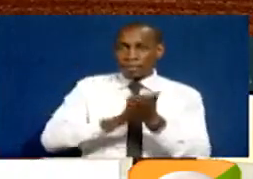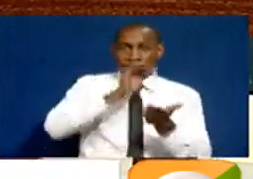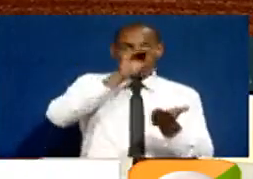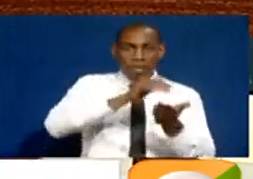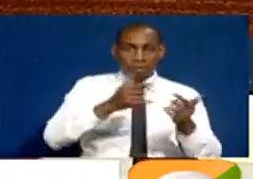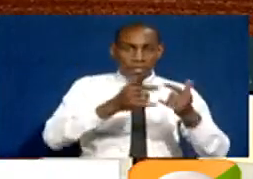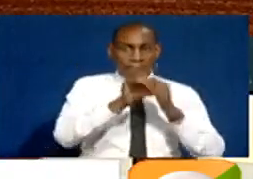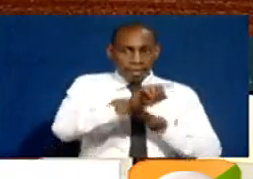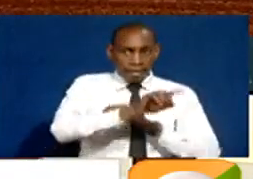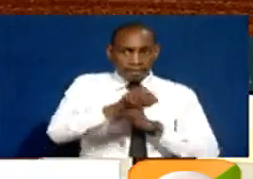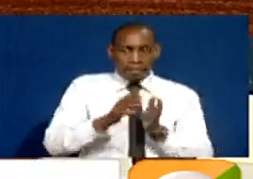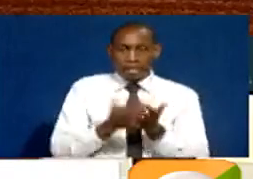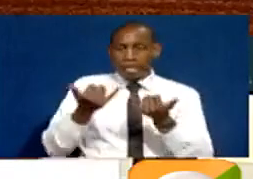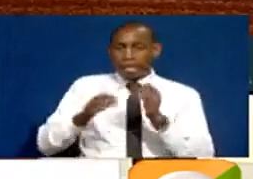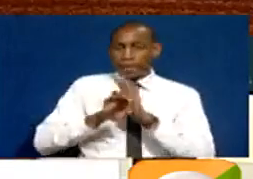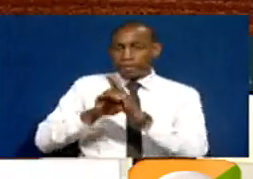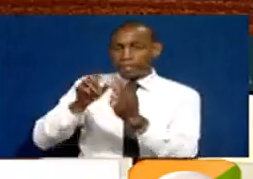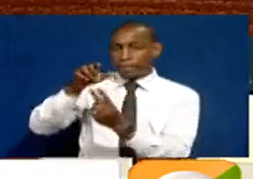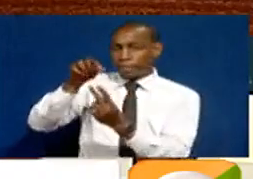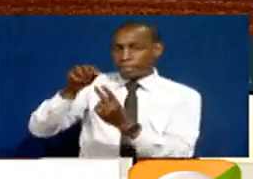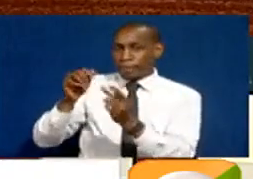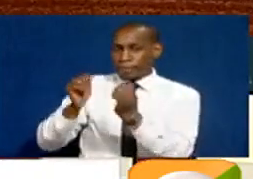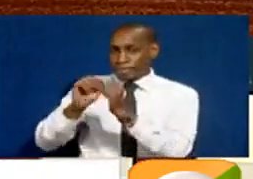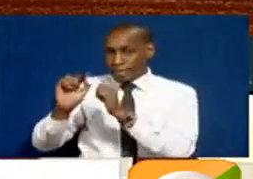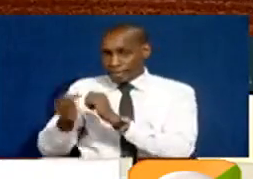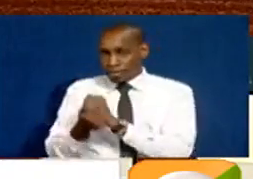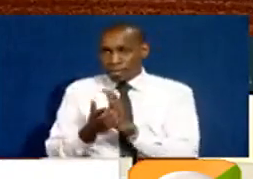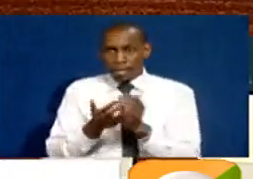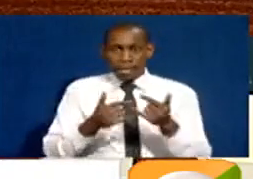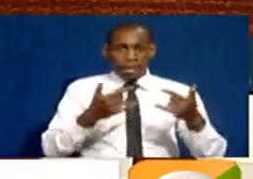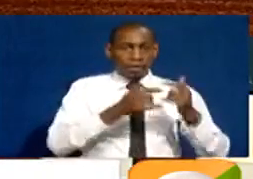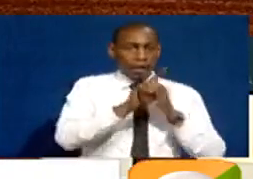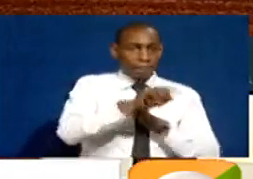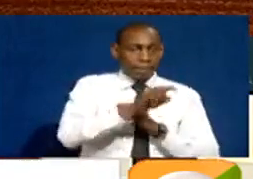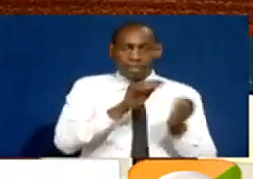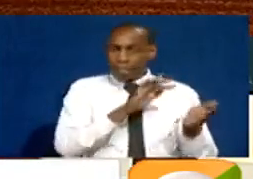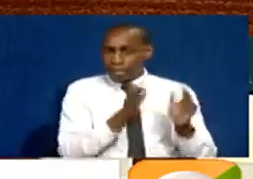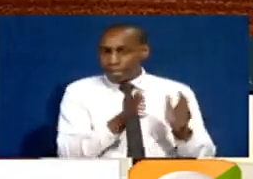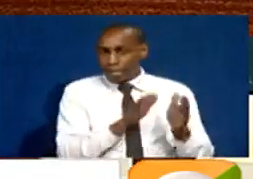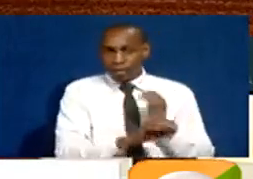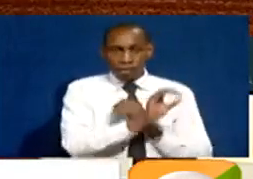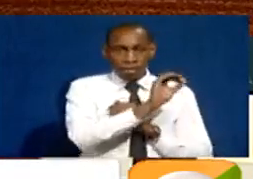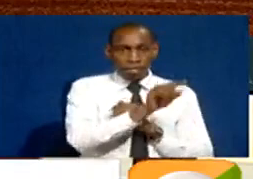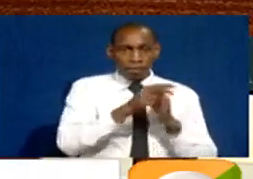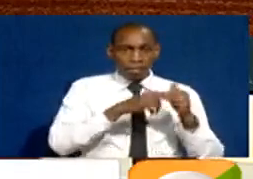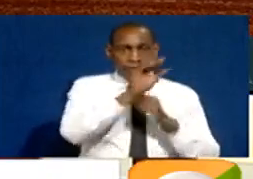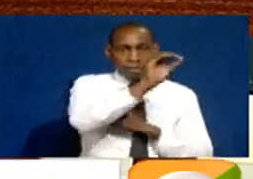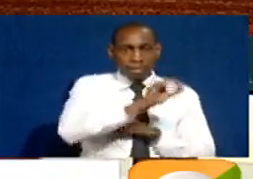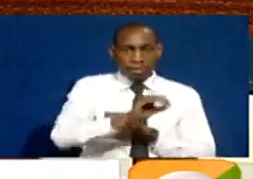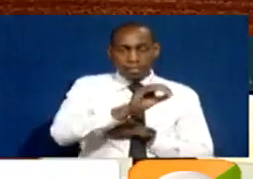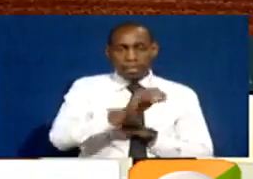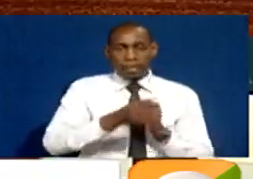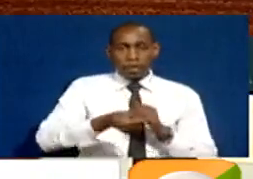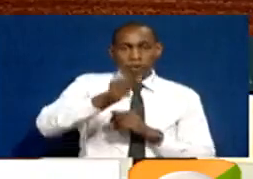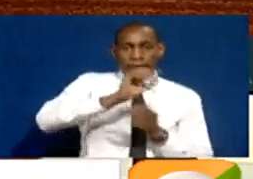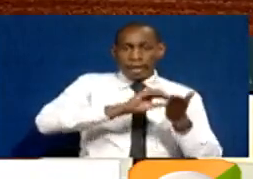margin of error. So for example, a sample of 10,000 could have a margin of error of something like 0.7% plus